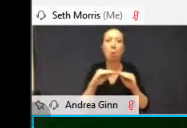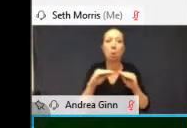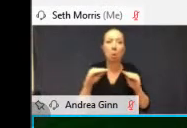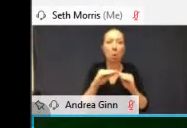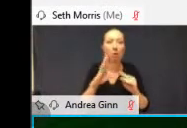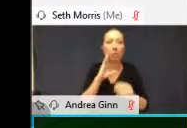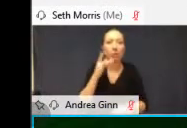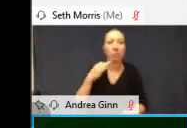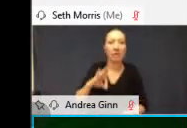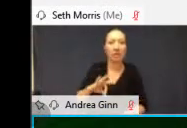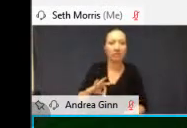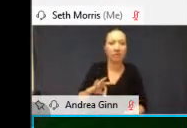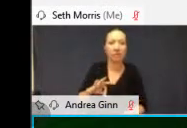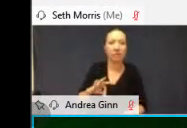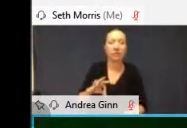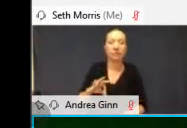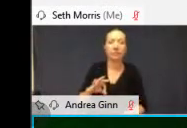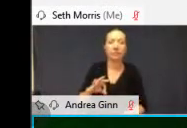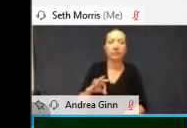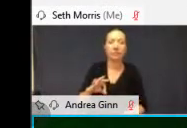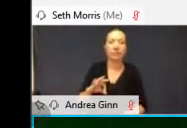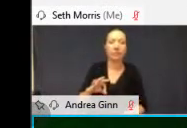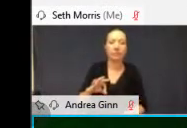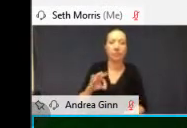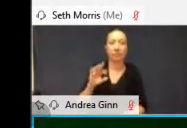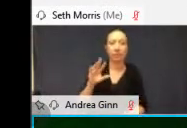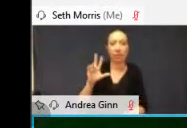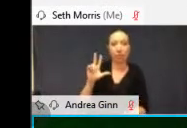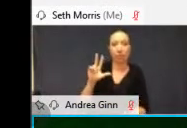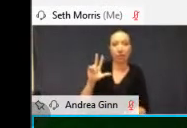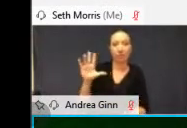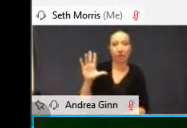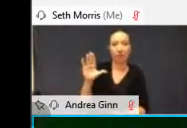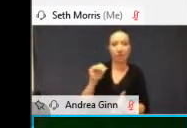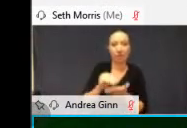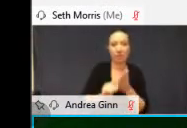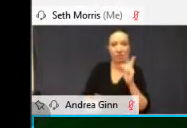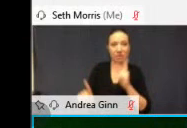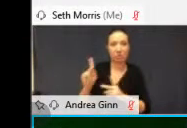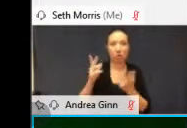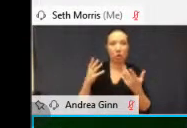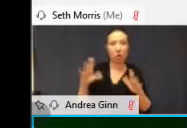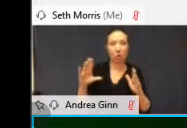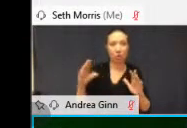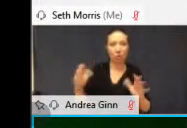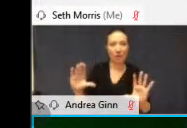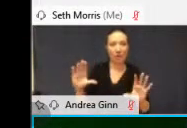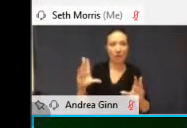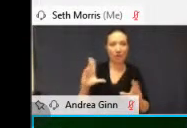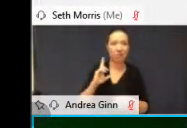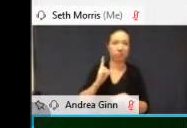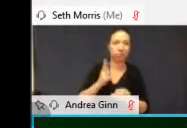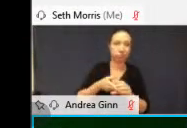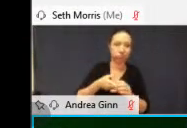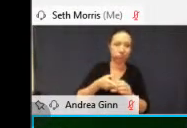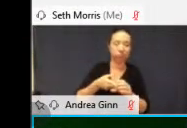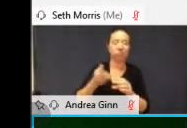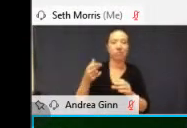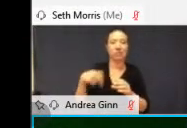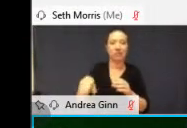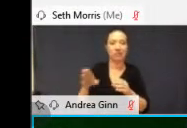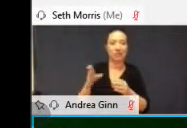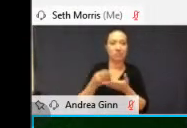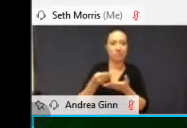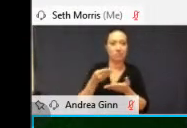the 35,000 people already enrolled in the marketplace and receiving subsidies. Okay,